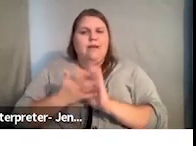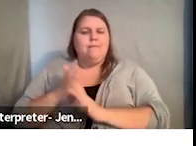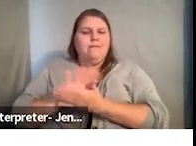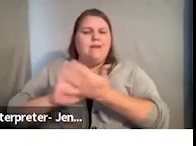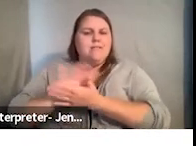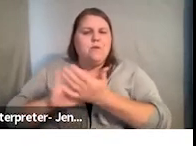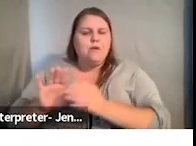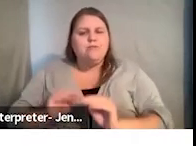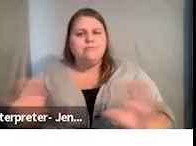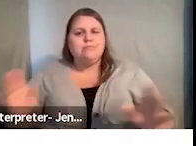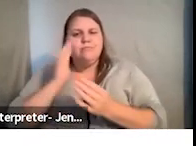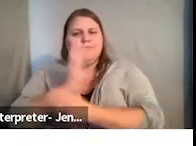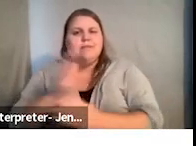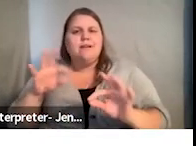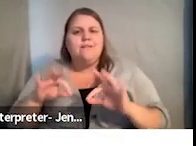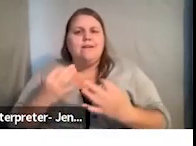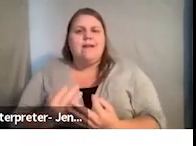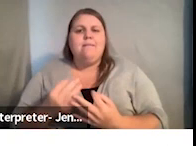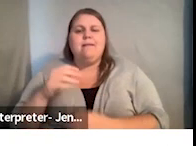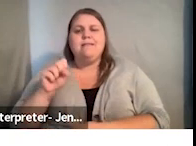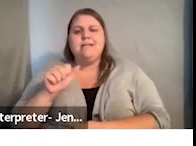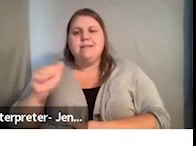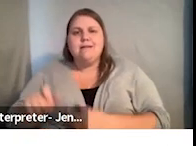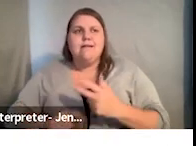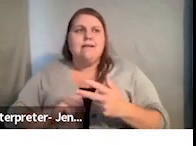that families, SSAs,